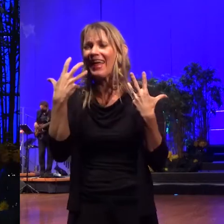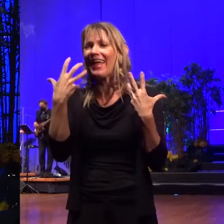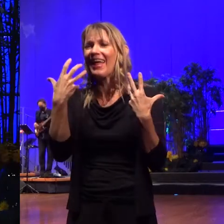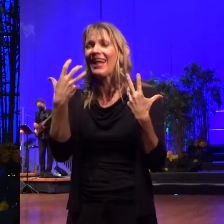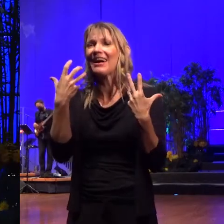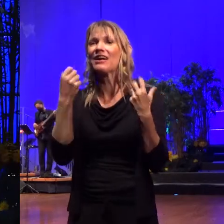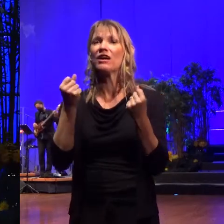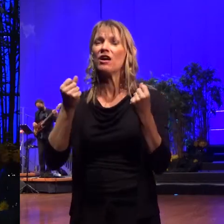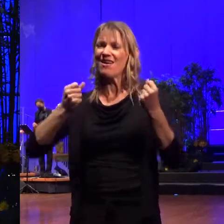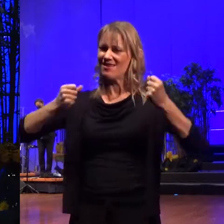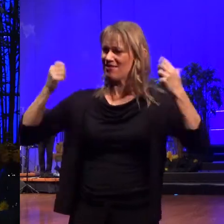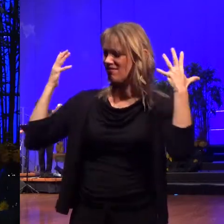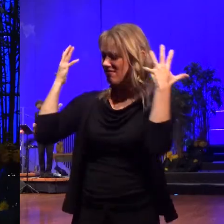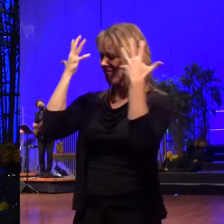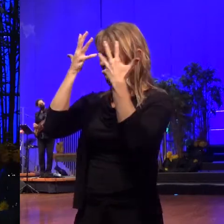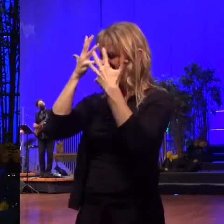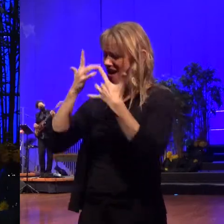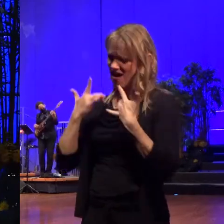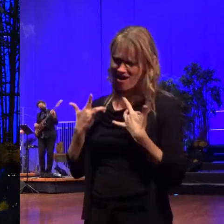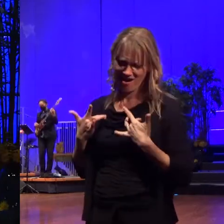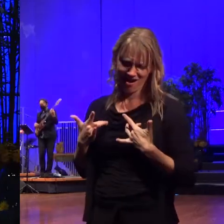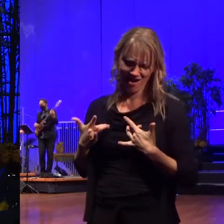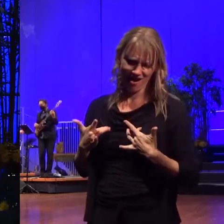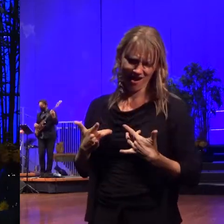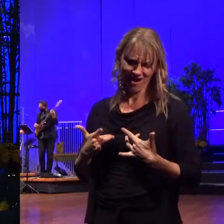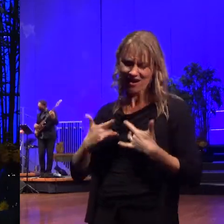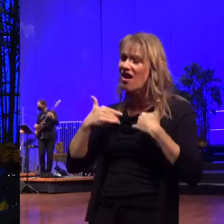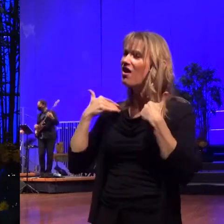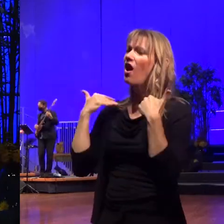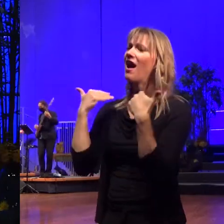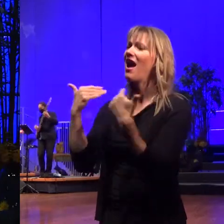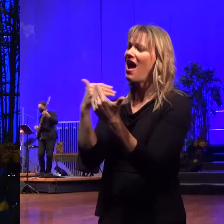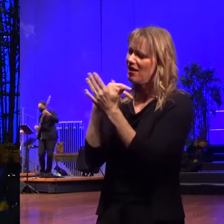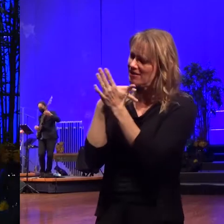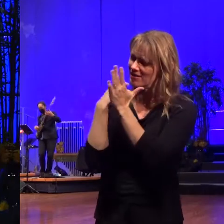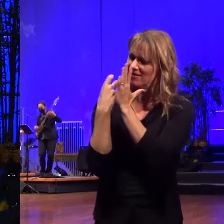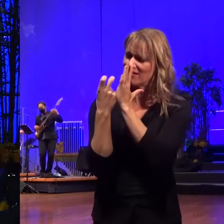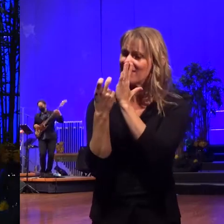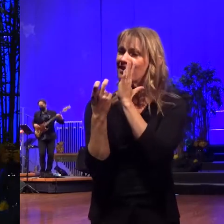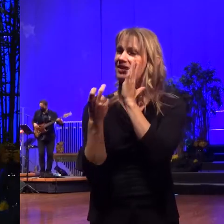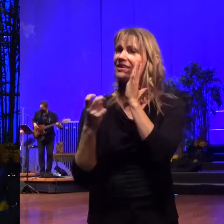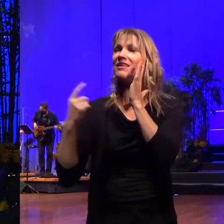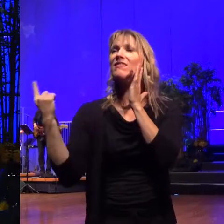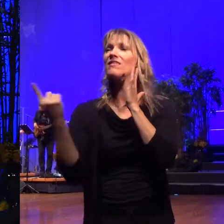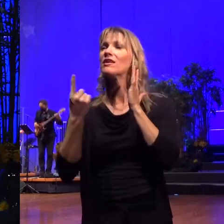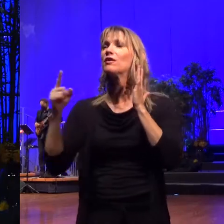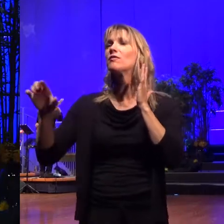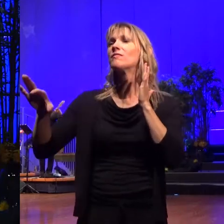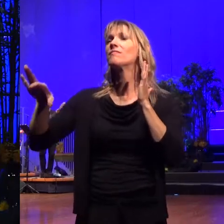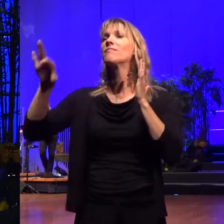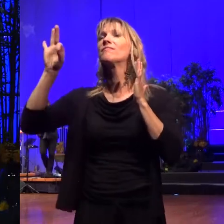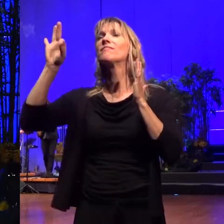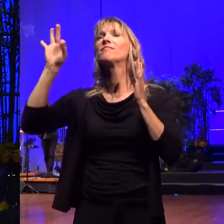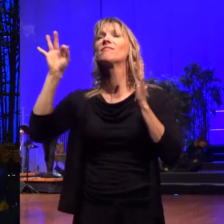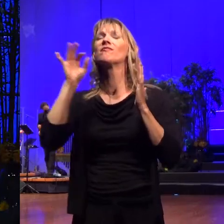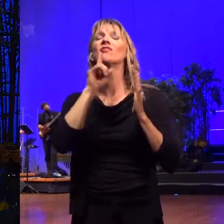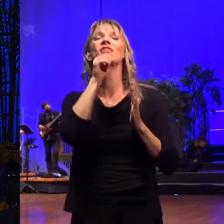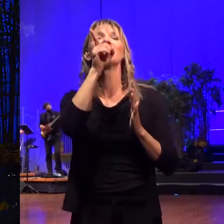Reach out to the darkness, there's always something real